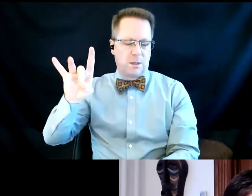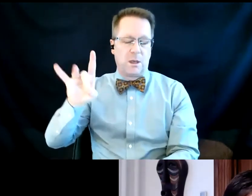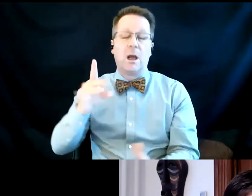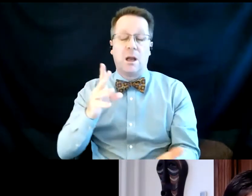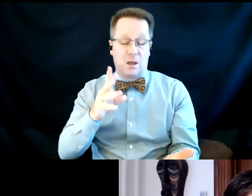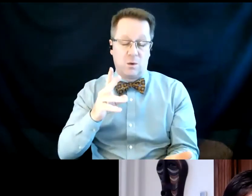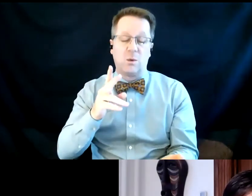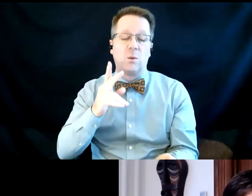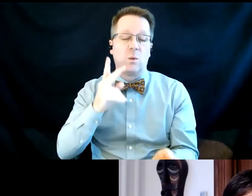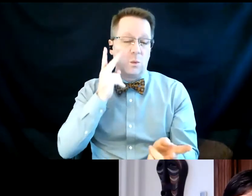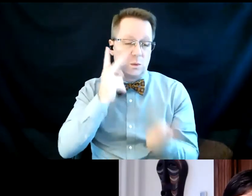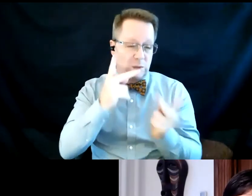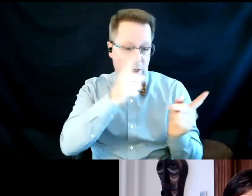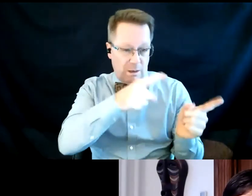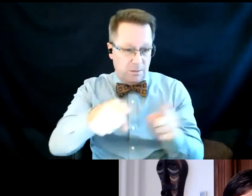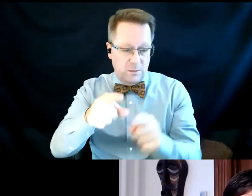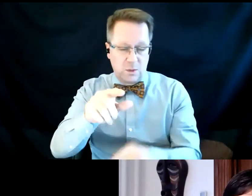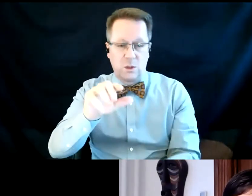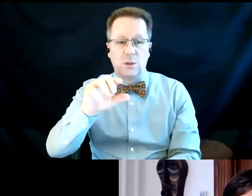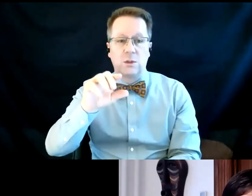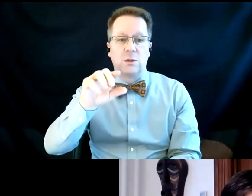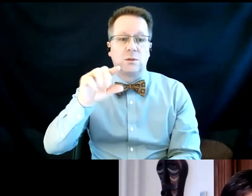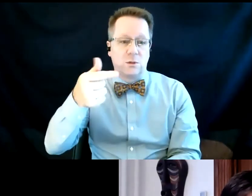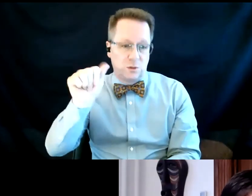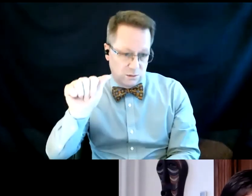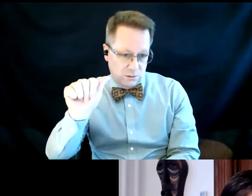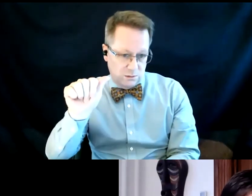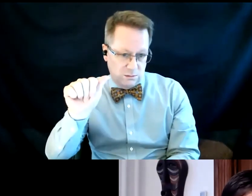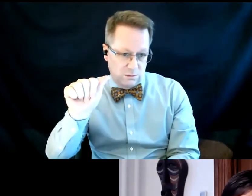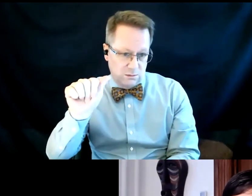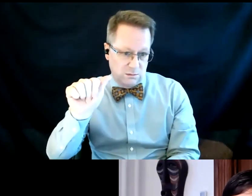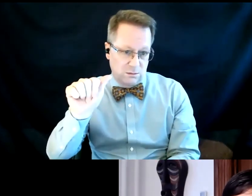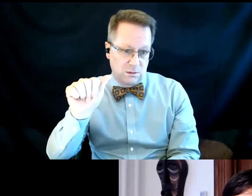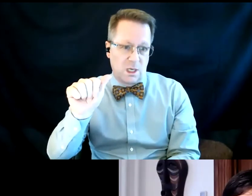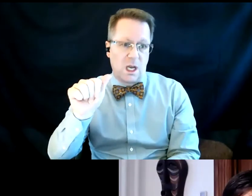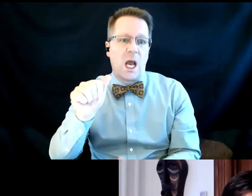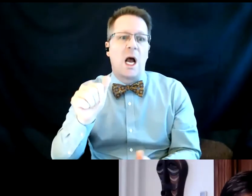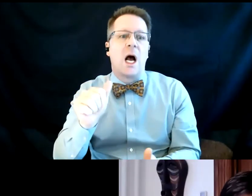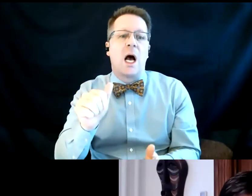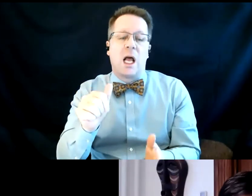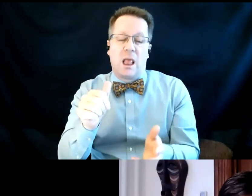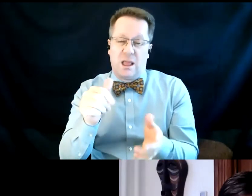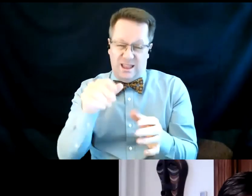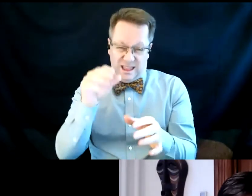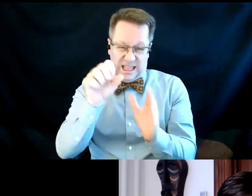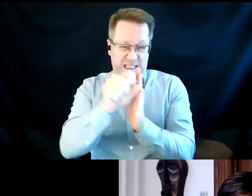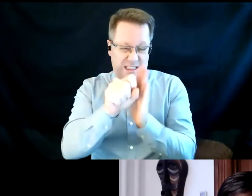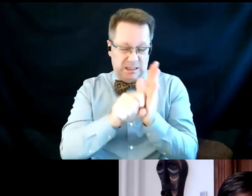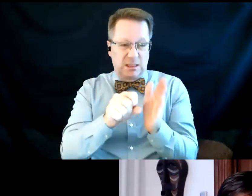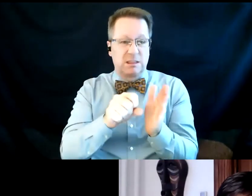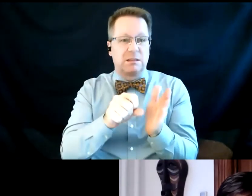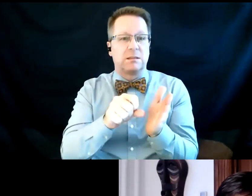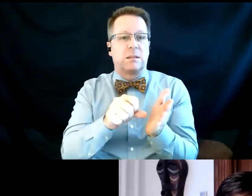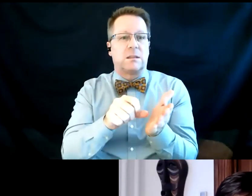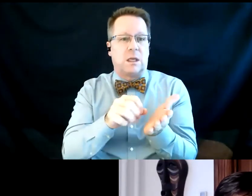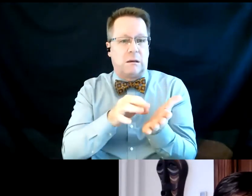in Georgia, which was maybe I think the closest state in the presidential election.